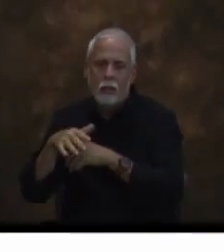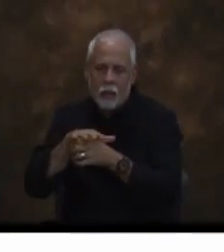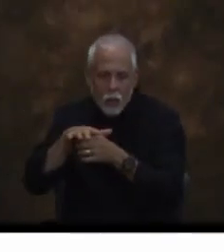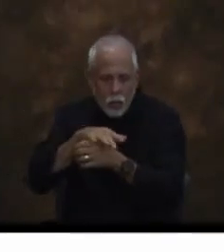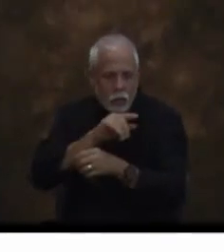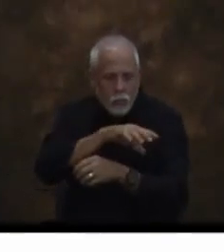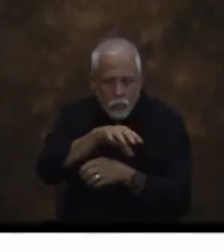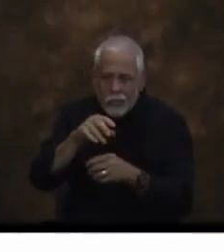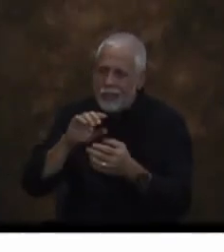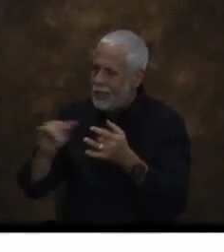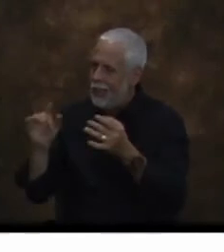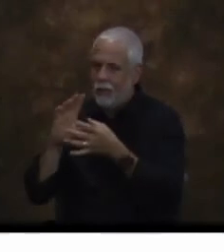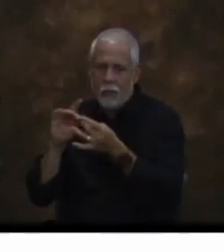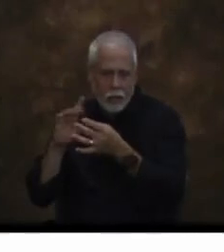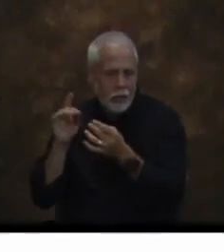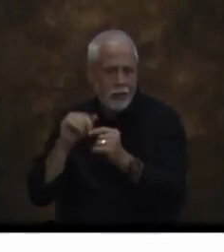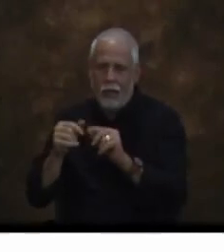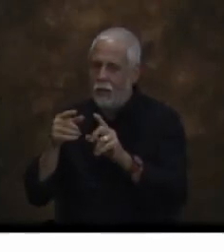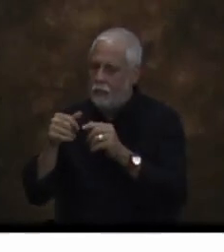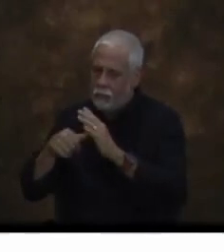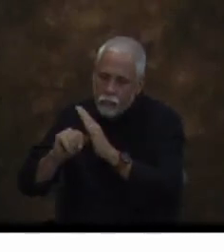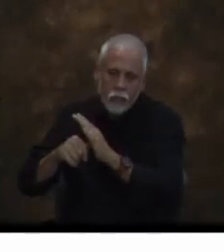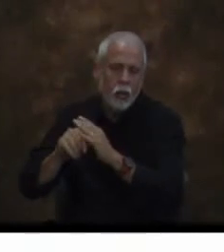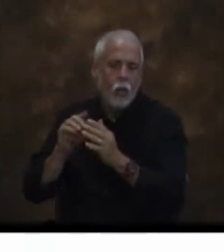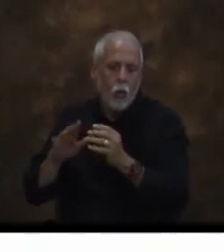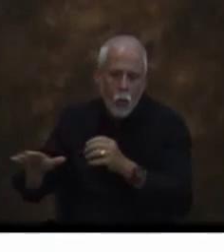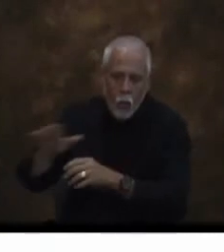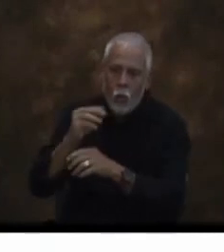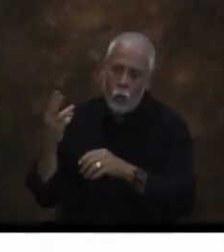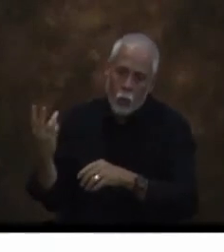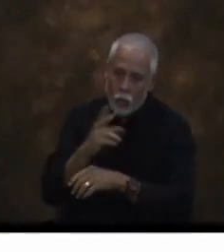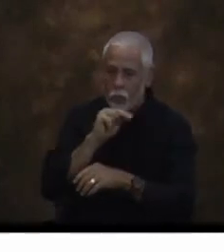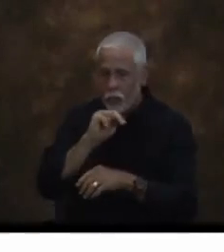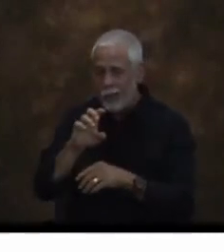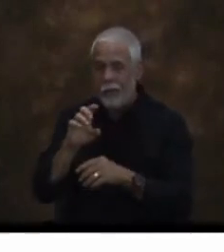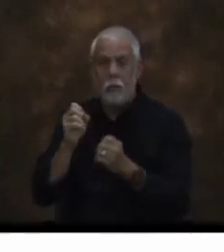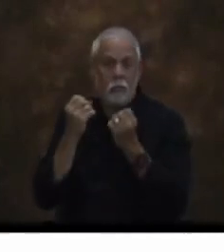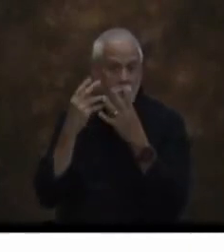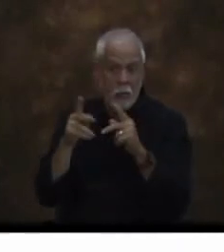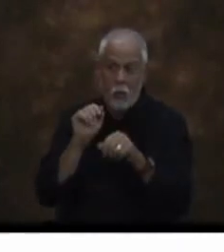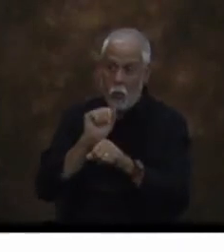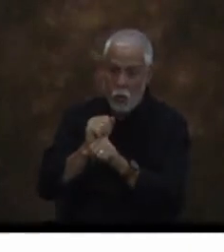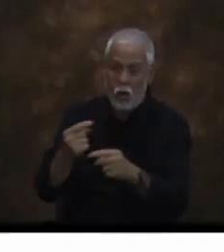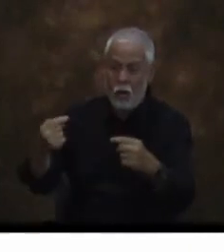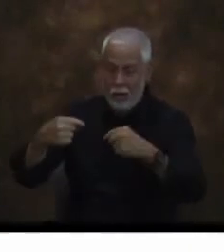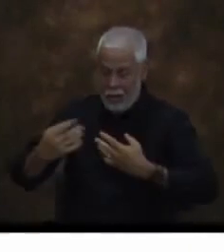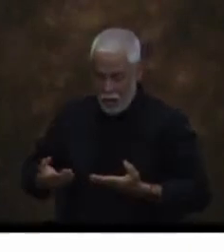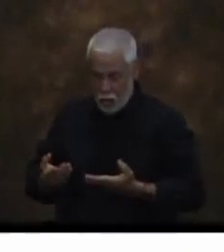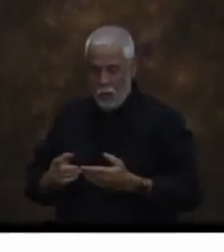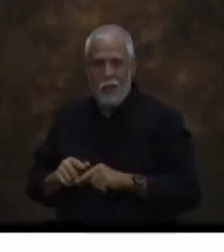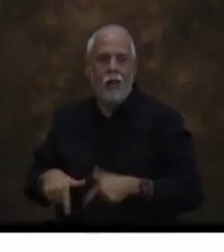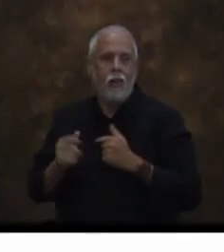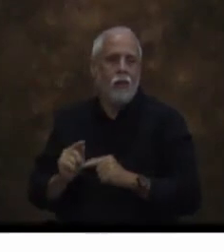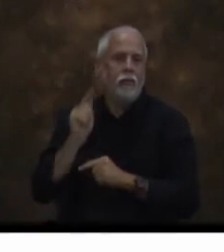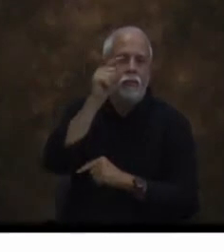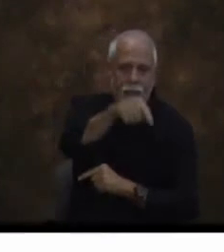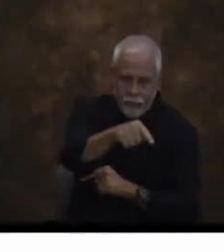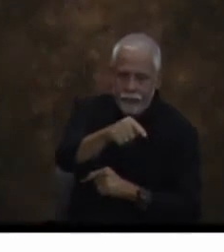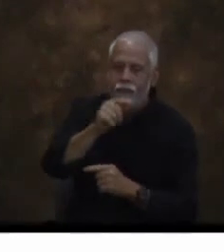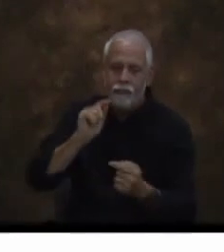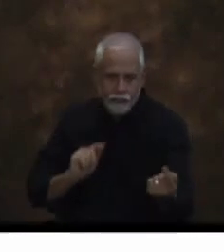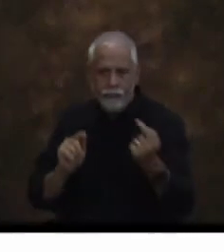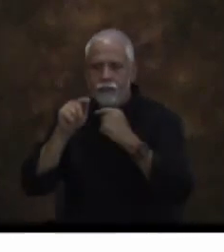same messaging and that same campaign throughout the region, as many folks may work in our county but live somewhere else and vice versa.